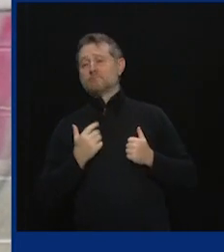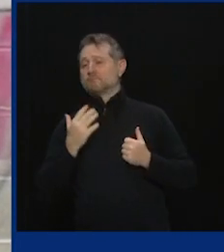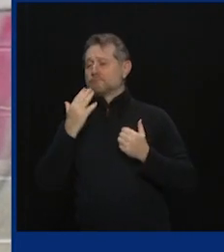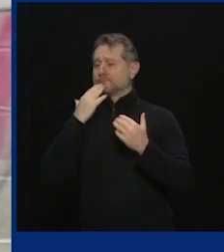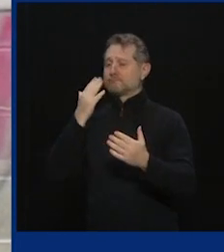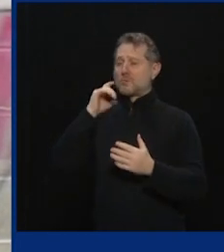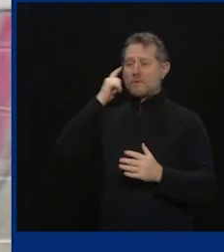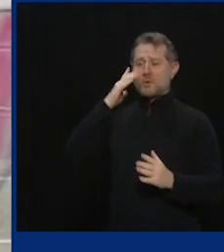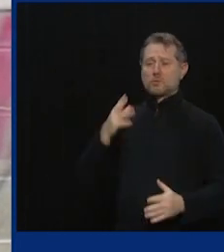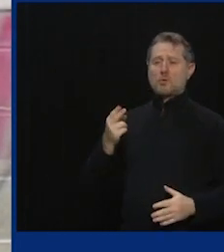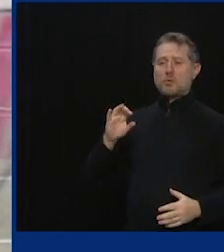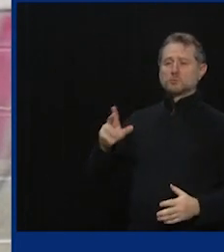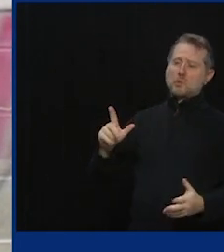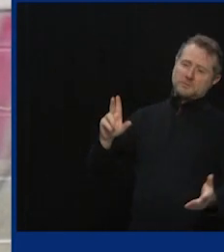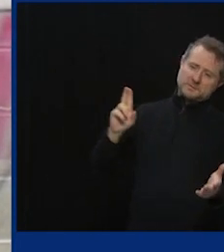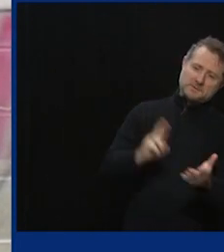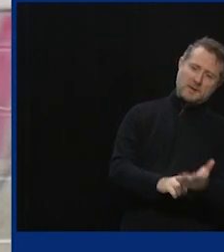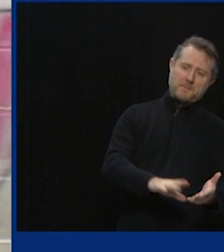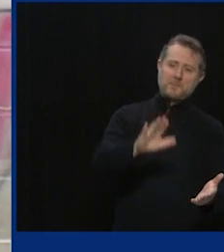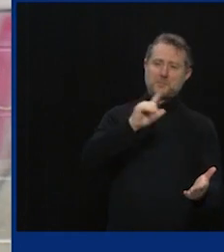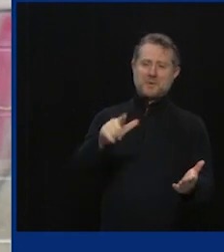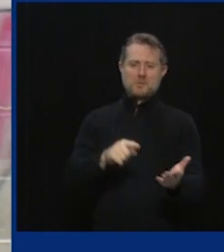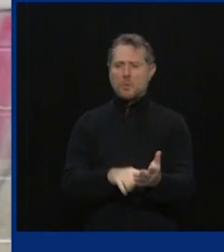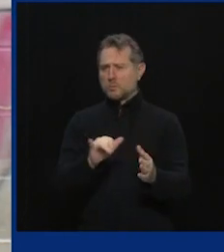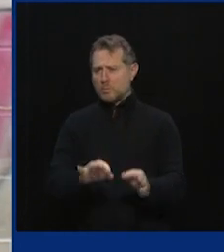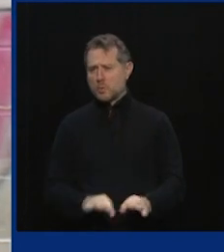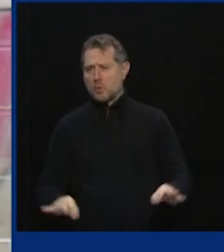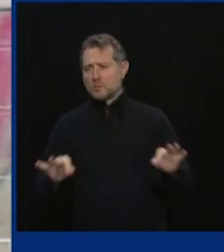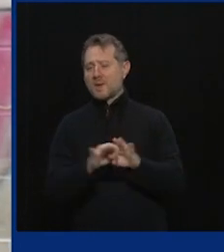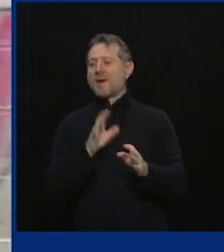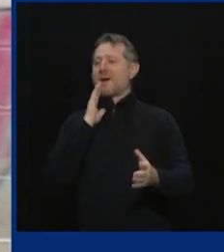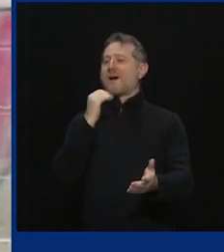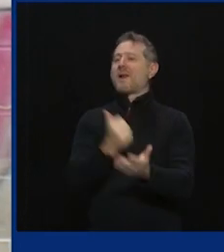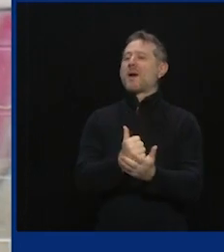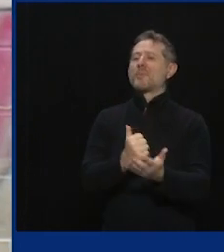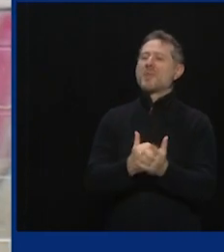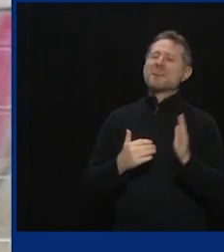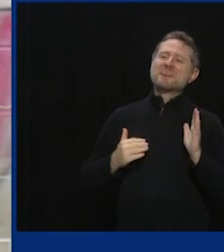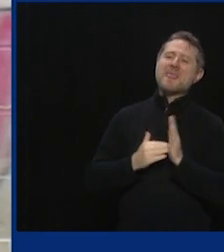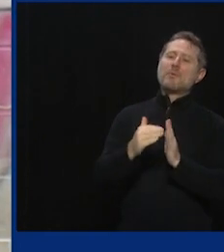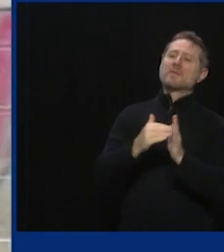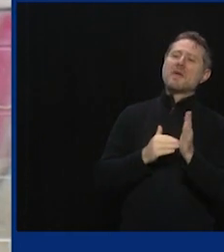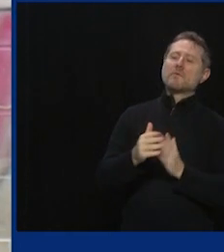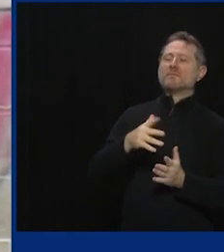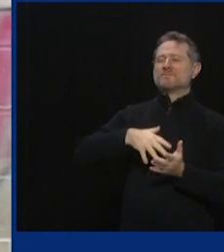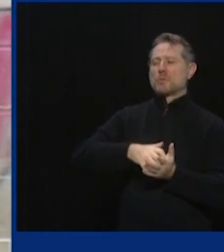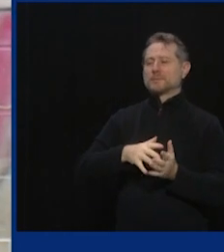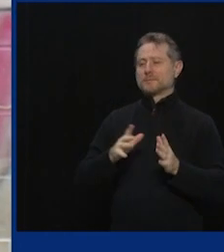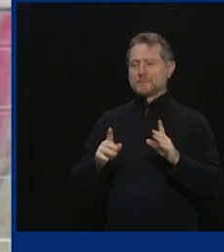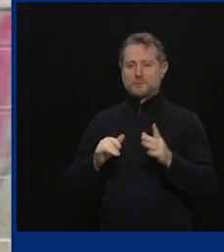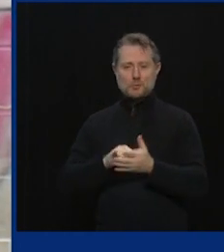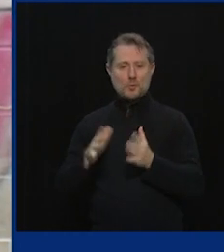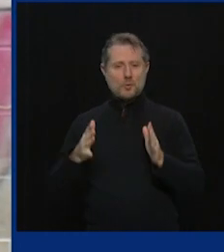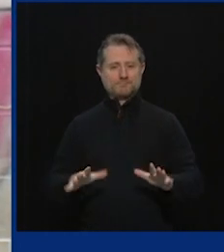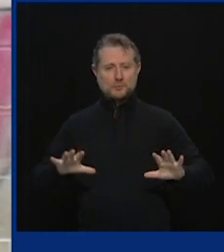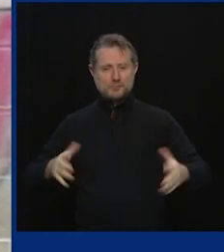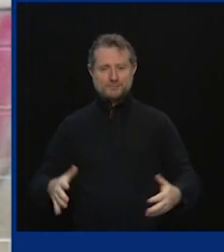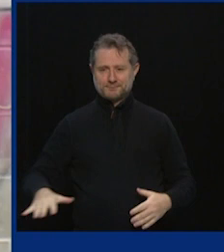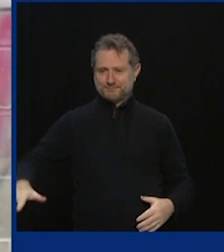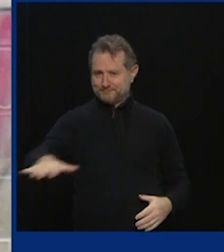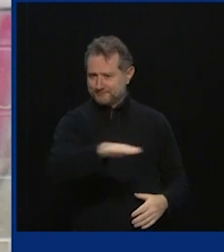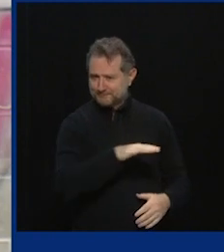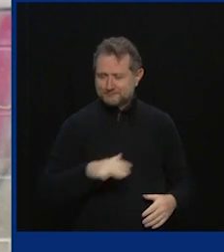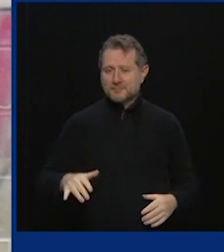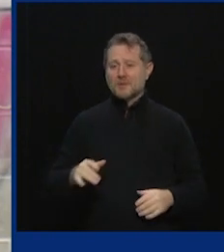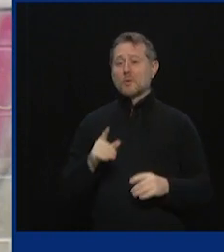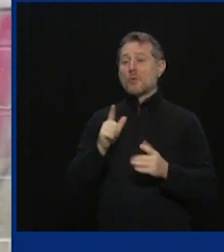important bill today, which will provide more relief to hundreds of thousands of vulnerable New Yorkers throughout the state. This legislation will